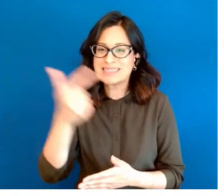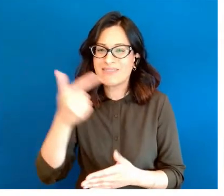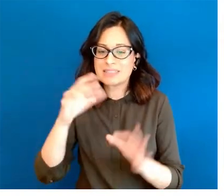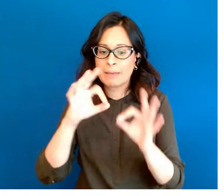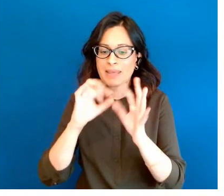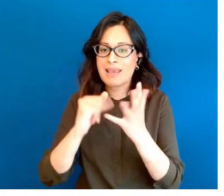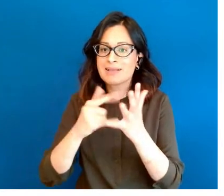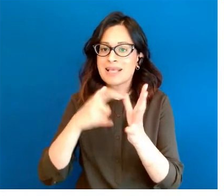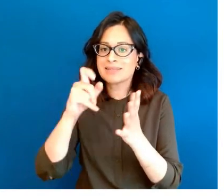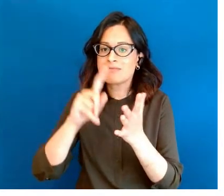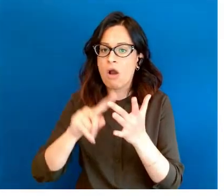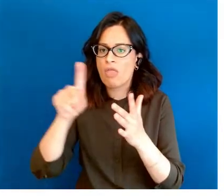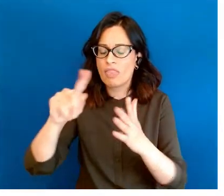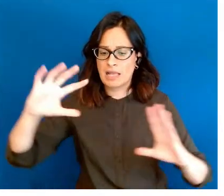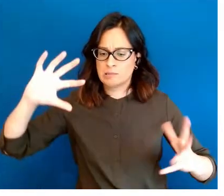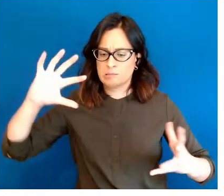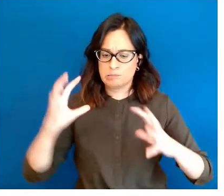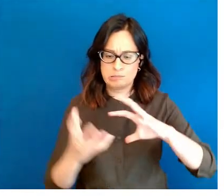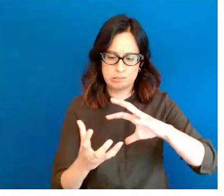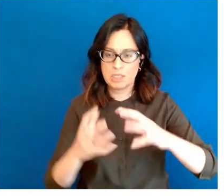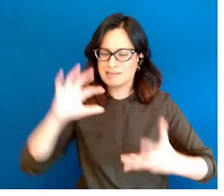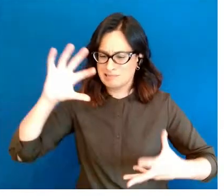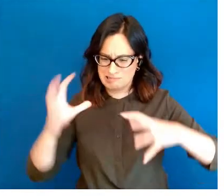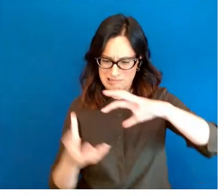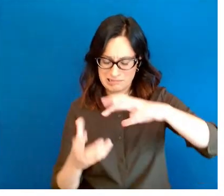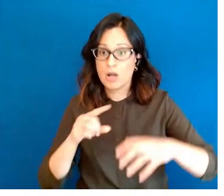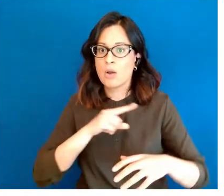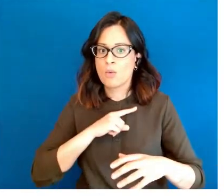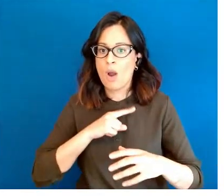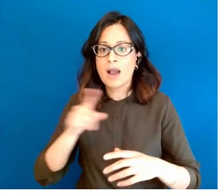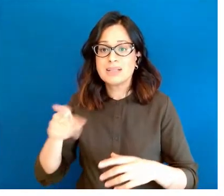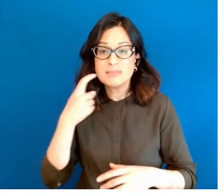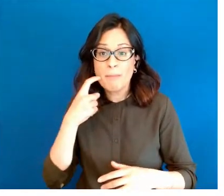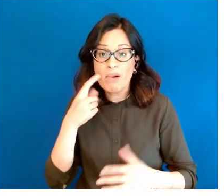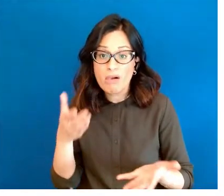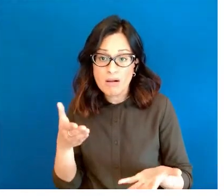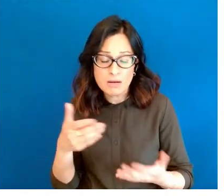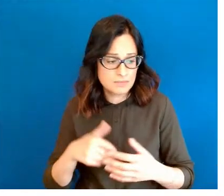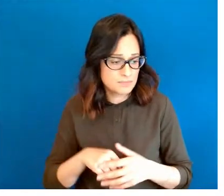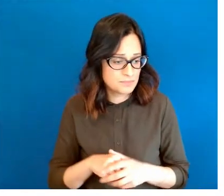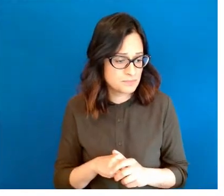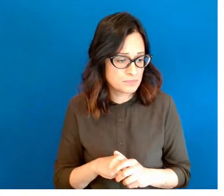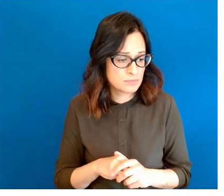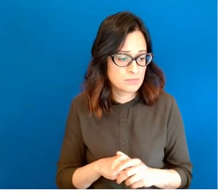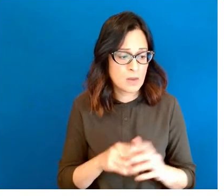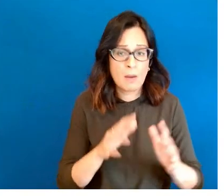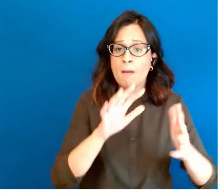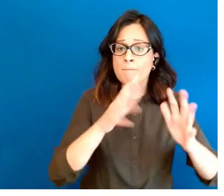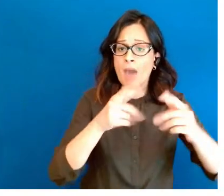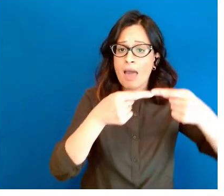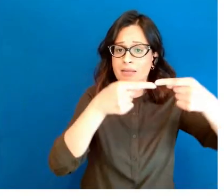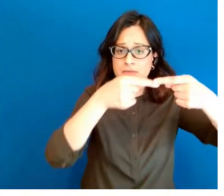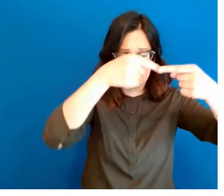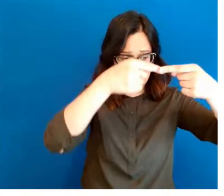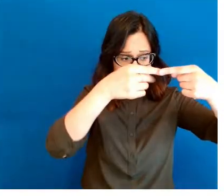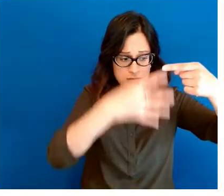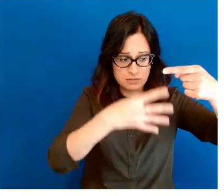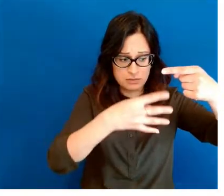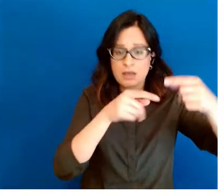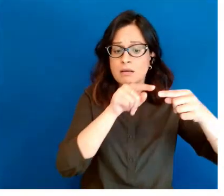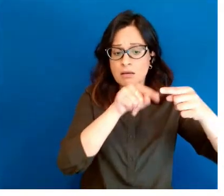down version of it. Slimmed down because it's much simpler. So in those with mild rhinitis, the patient should